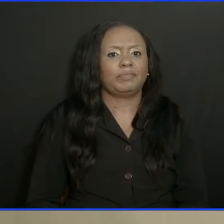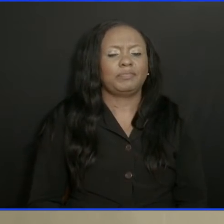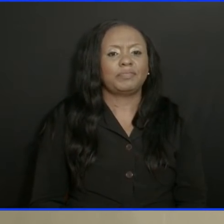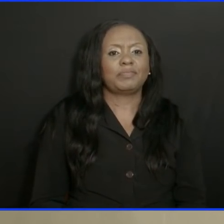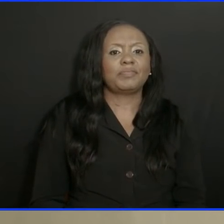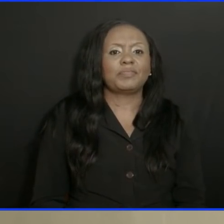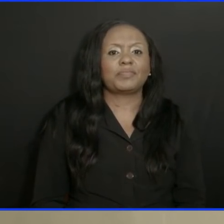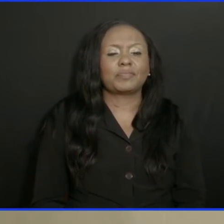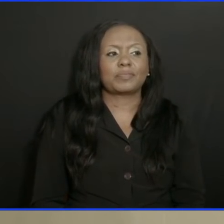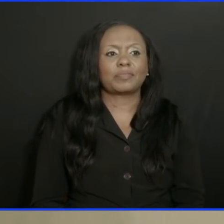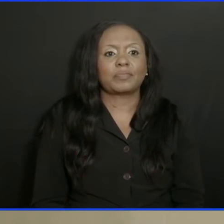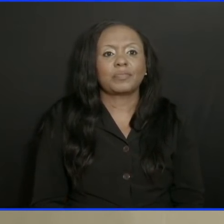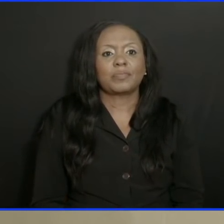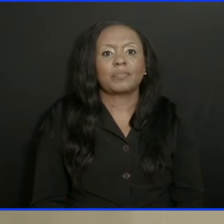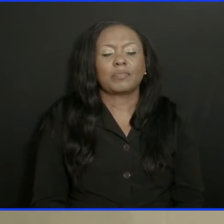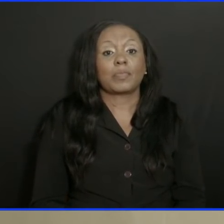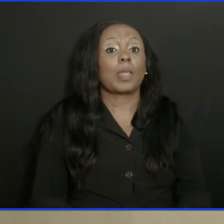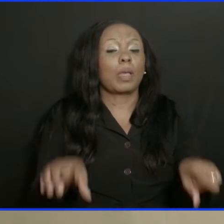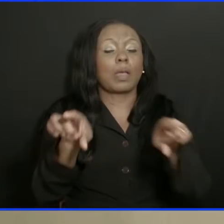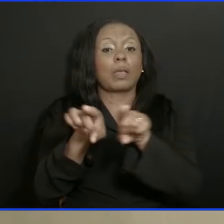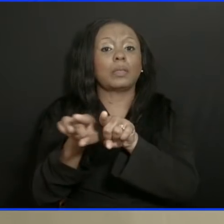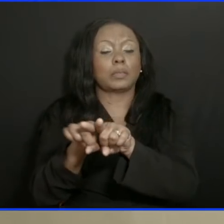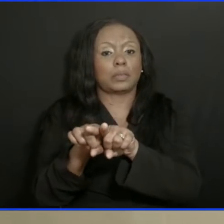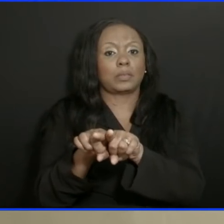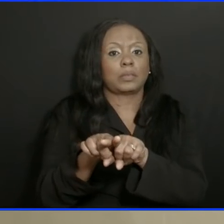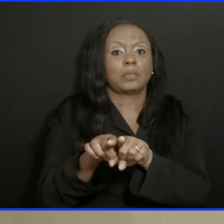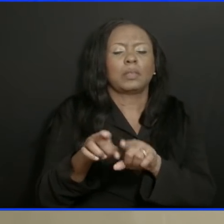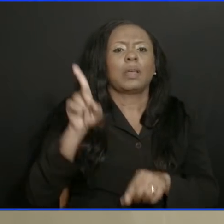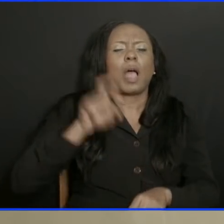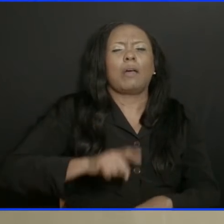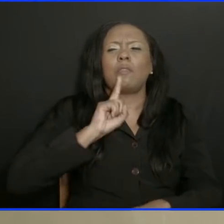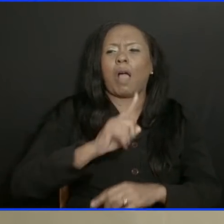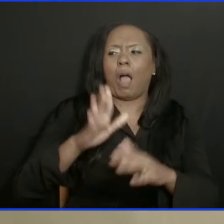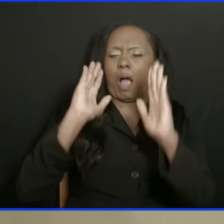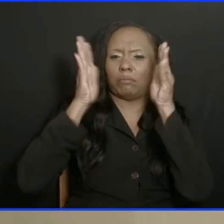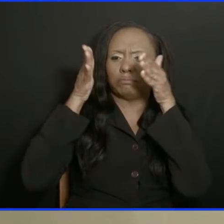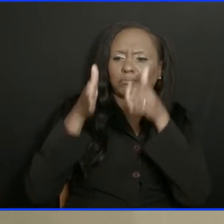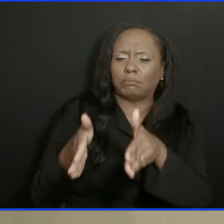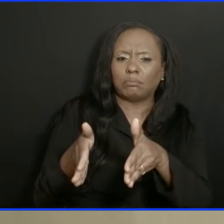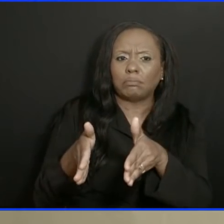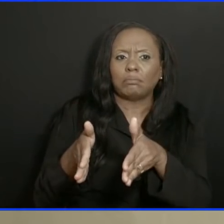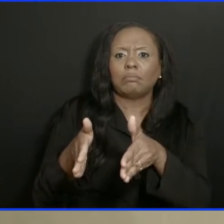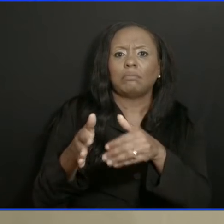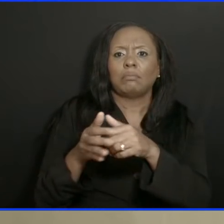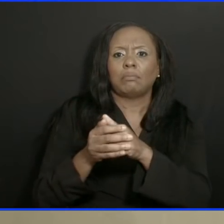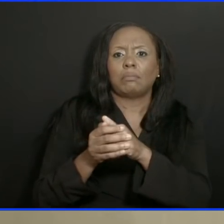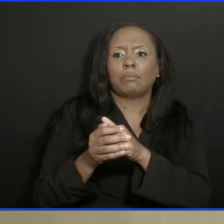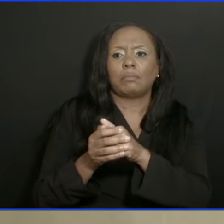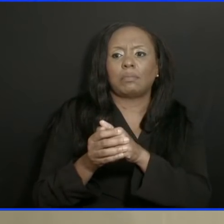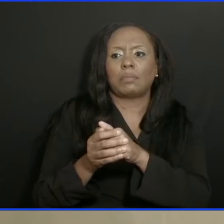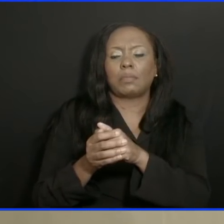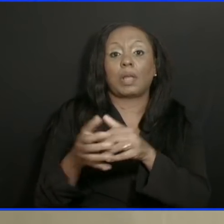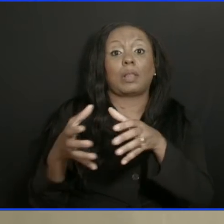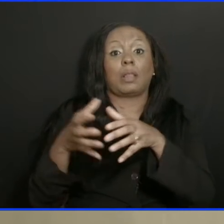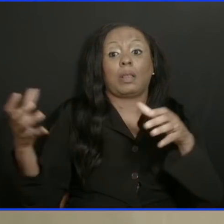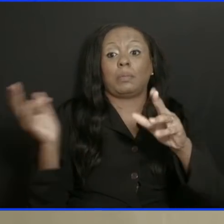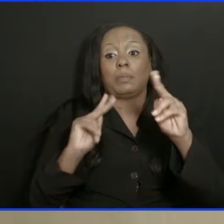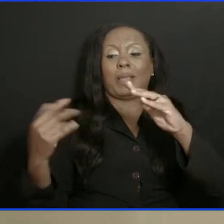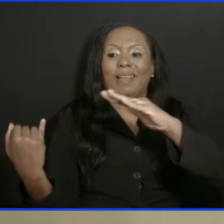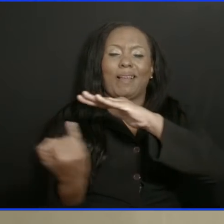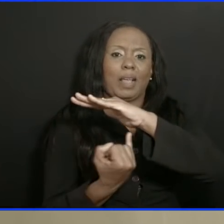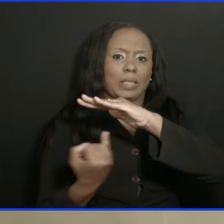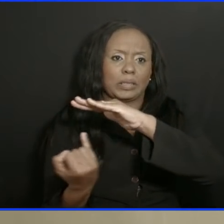Additionally, the colleagues recommended that we have to pay very close attention to large-scale isolation in terms